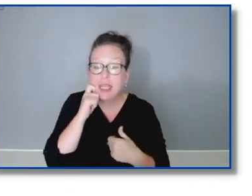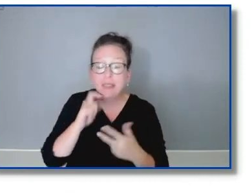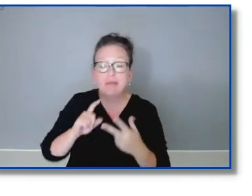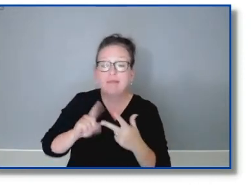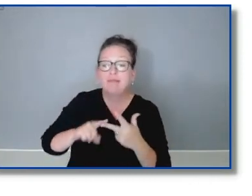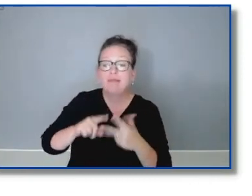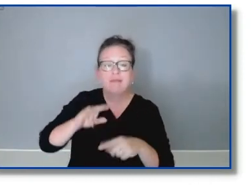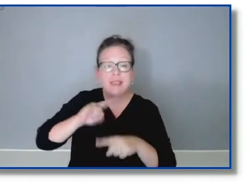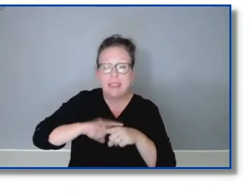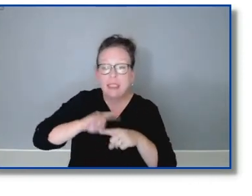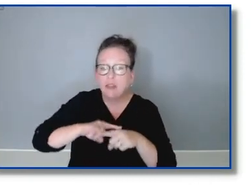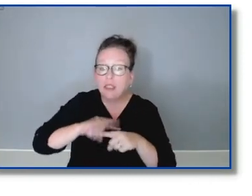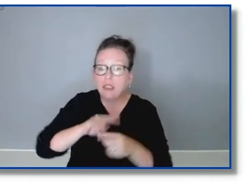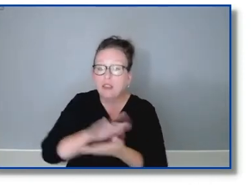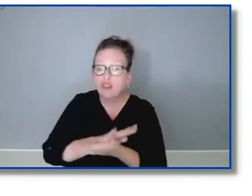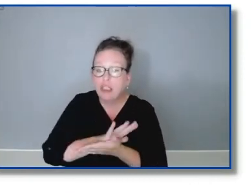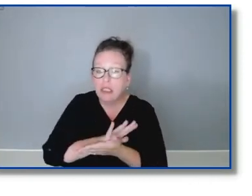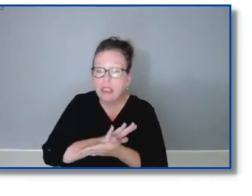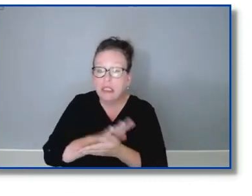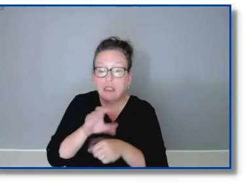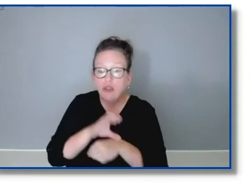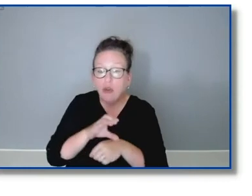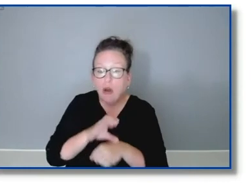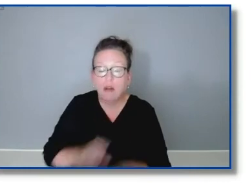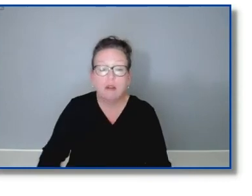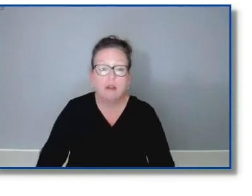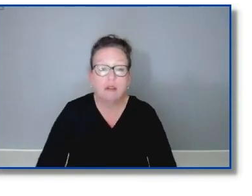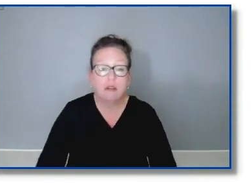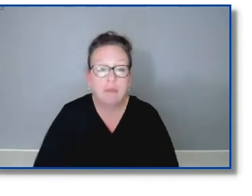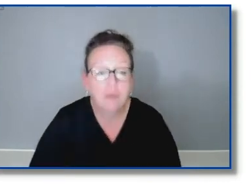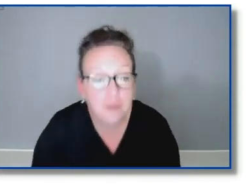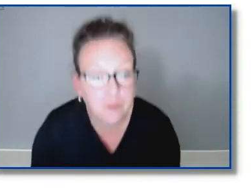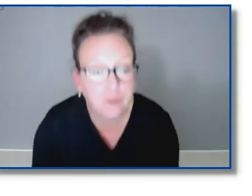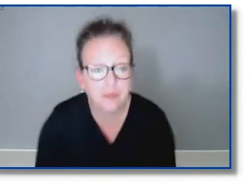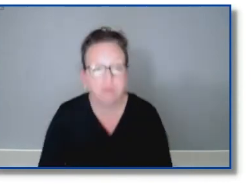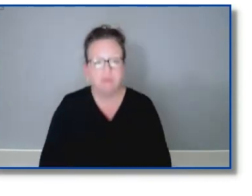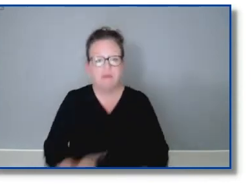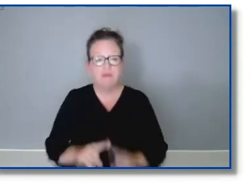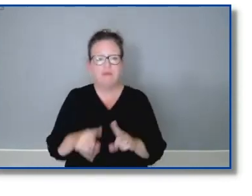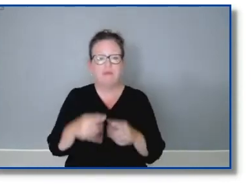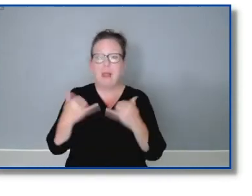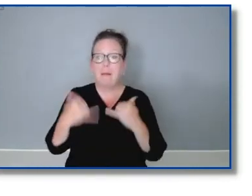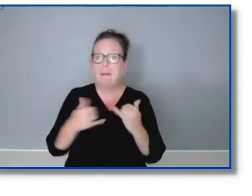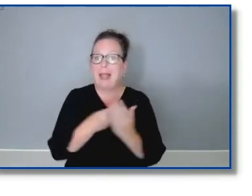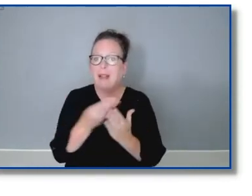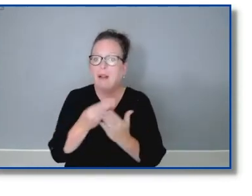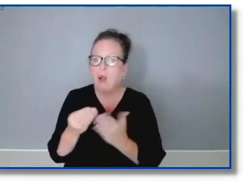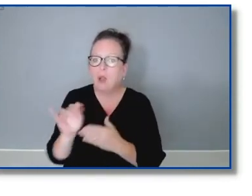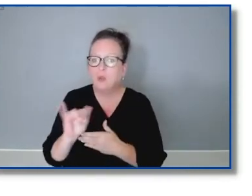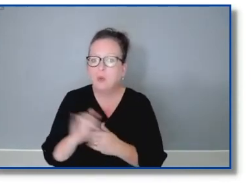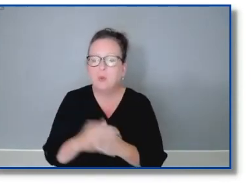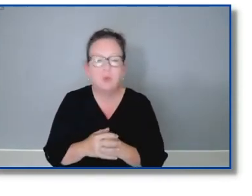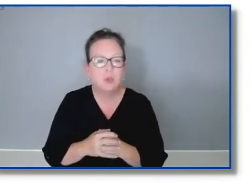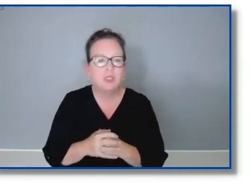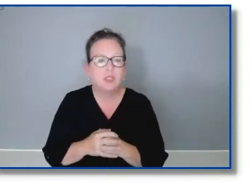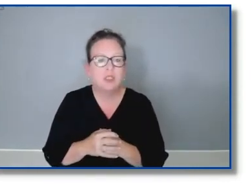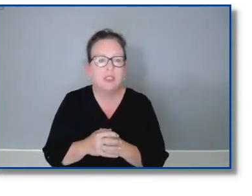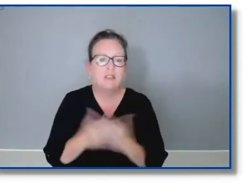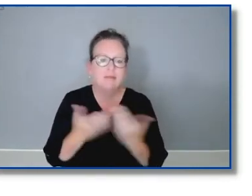cheese, chocolate, playing cards used in the 17th century in Canada. And of